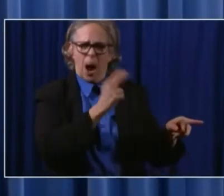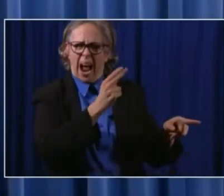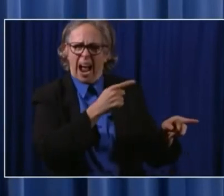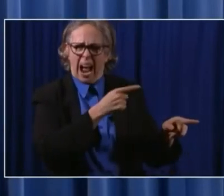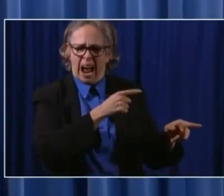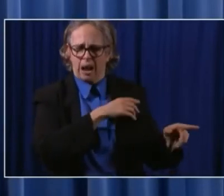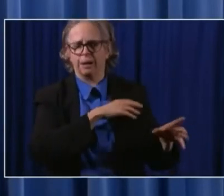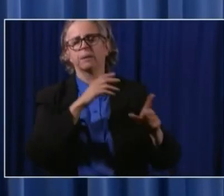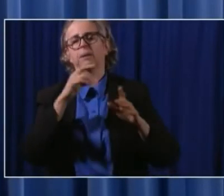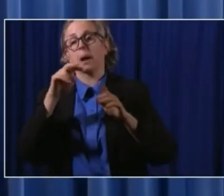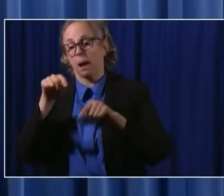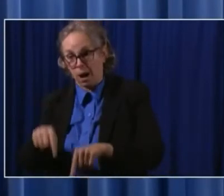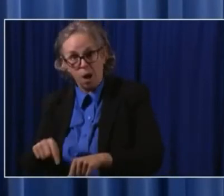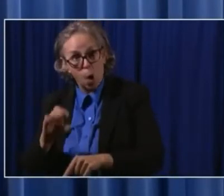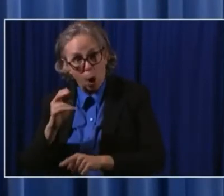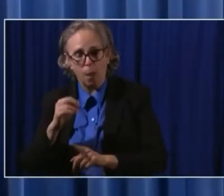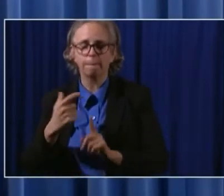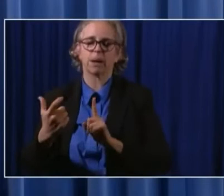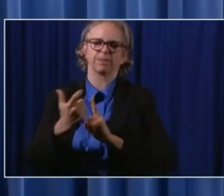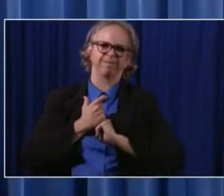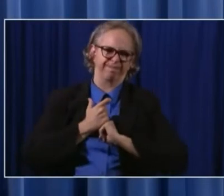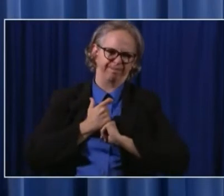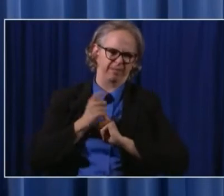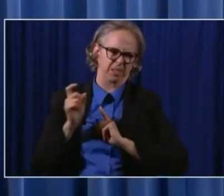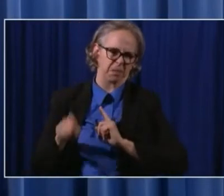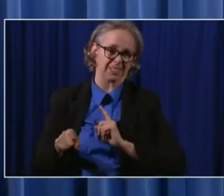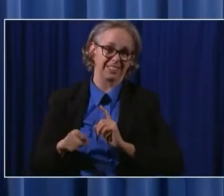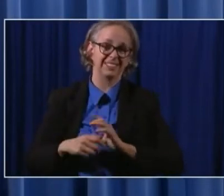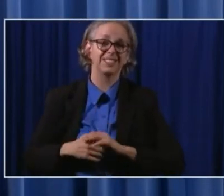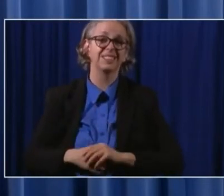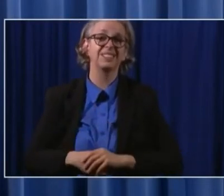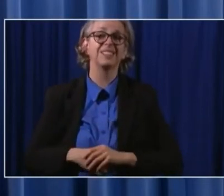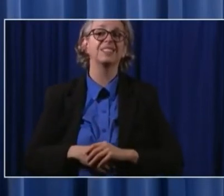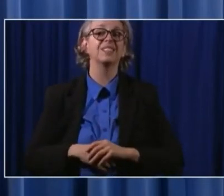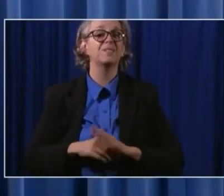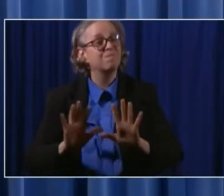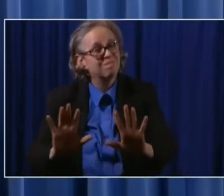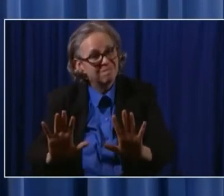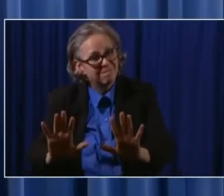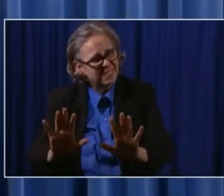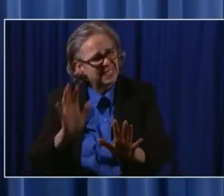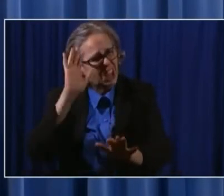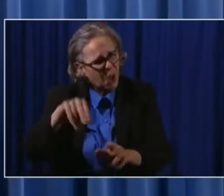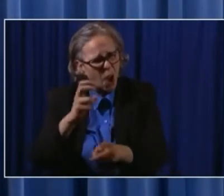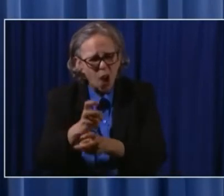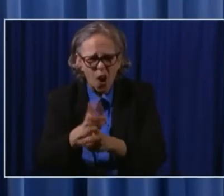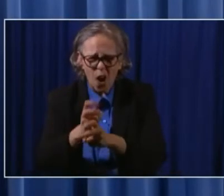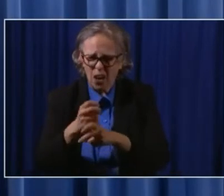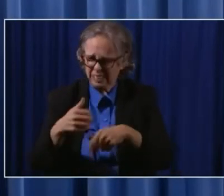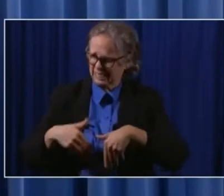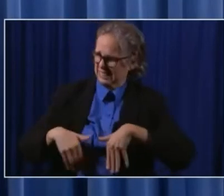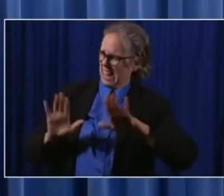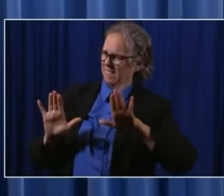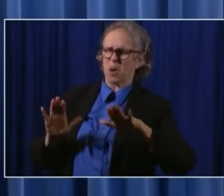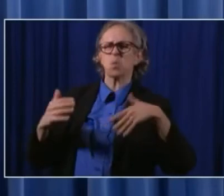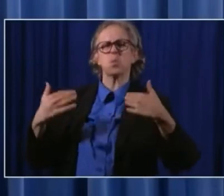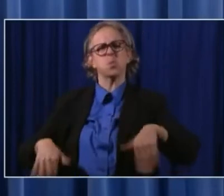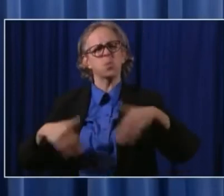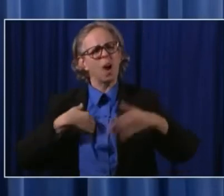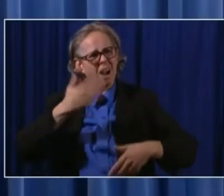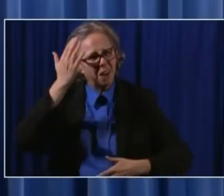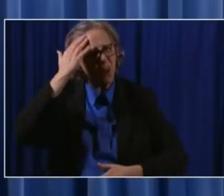self-quarantine. Look, we know all of these things are sacrifices, but we hope that these are short-term sacrifices